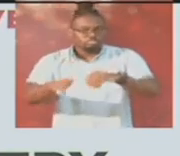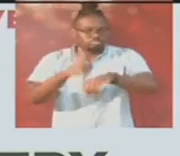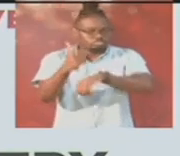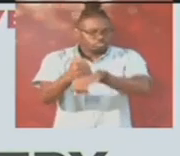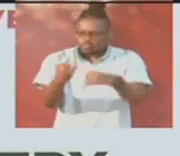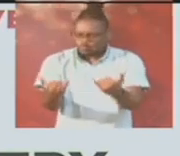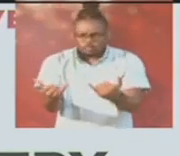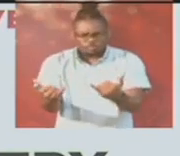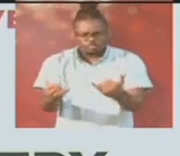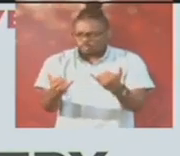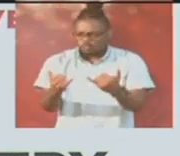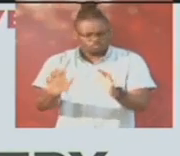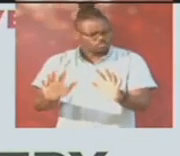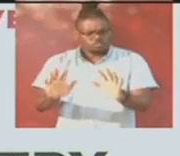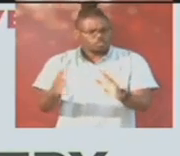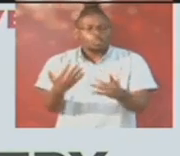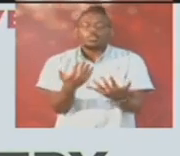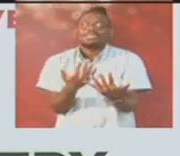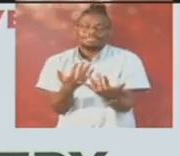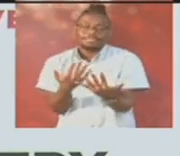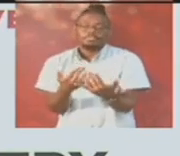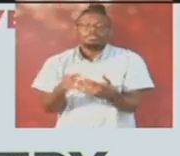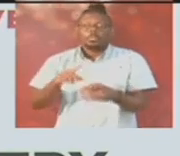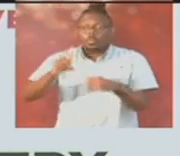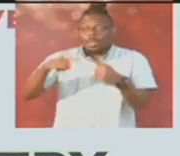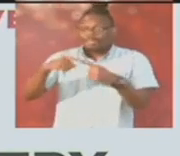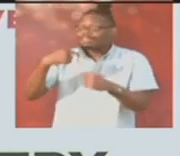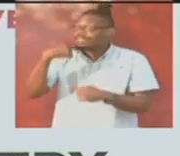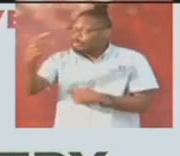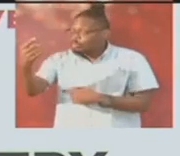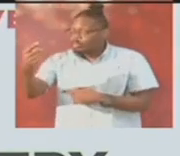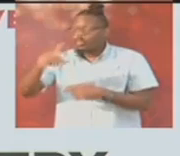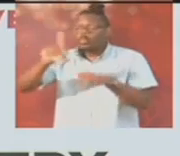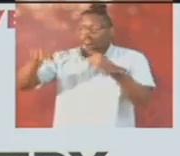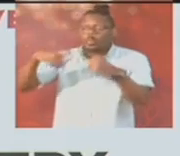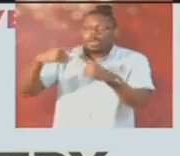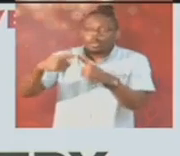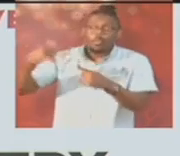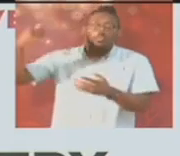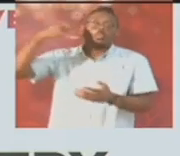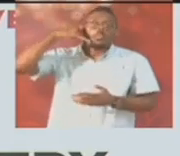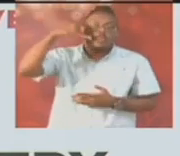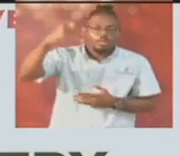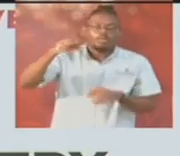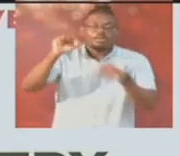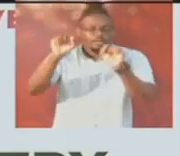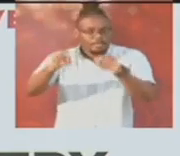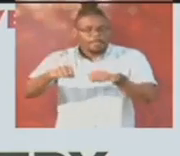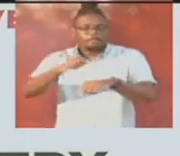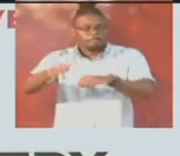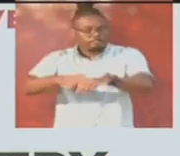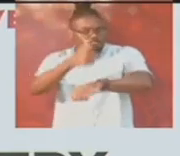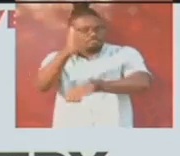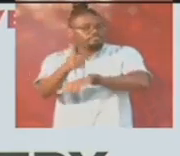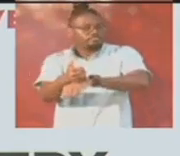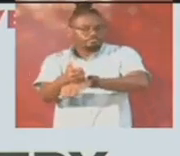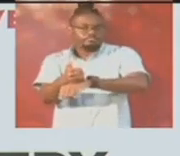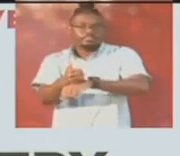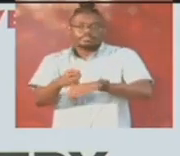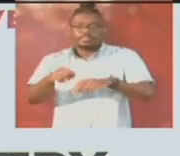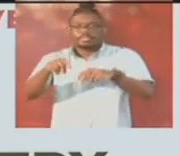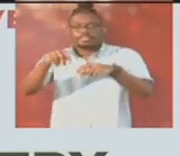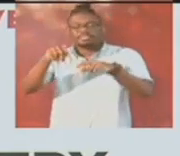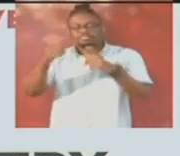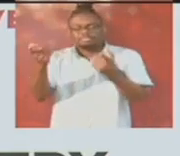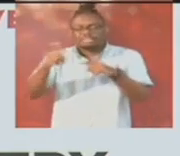the country the go-ahead as to when we make appointments for that 33,600, depending on how we plan to